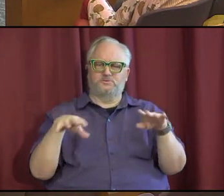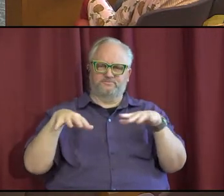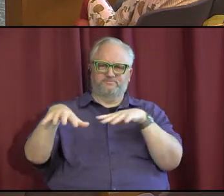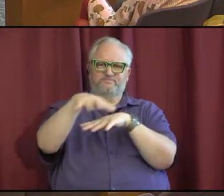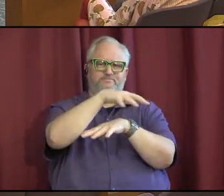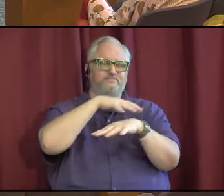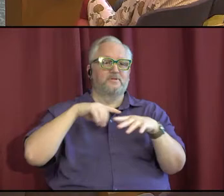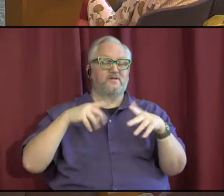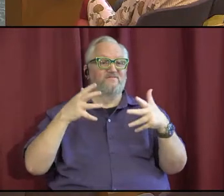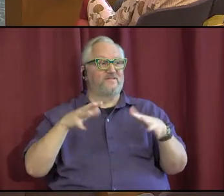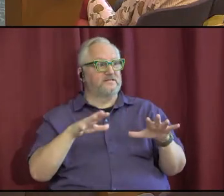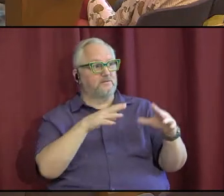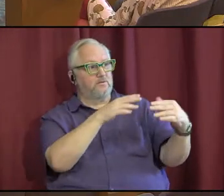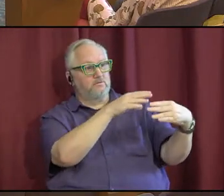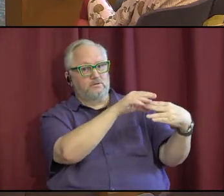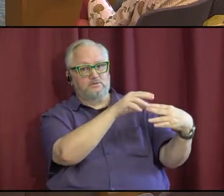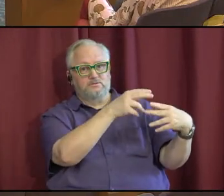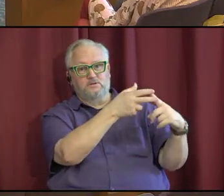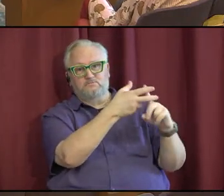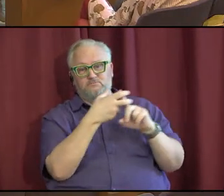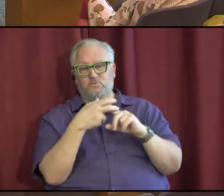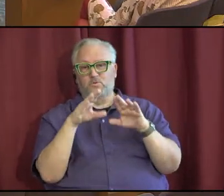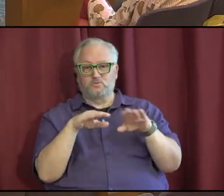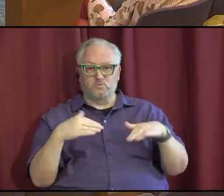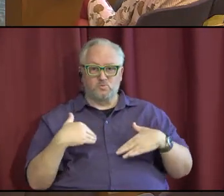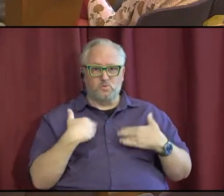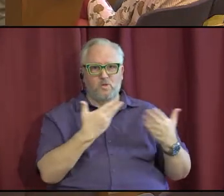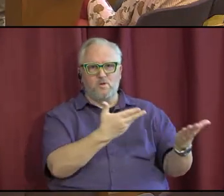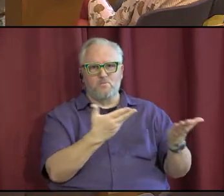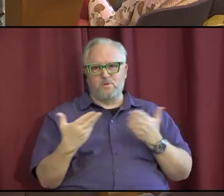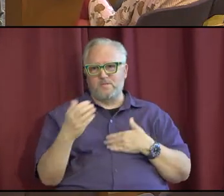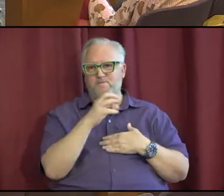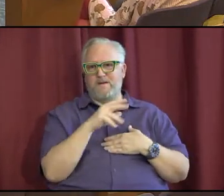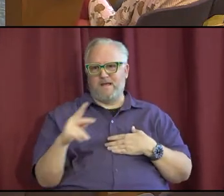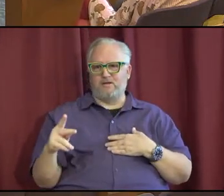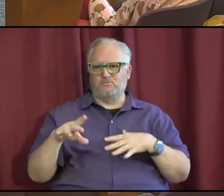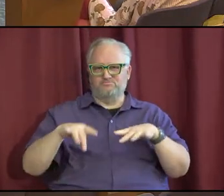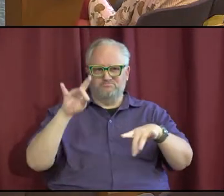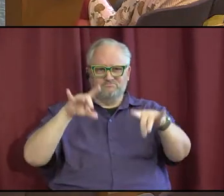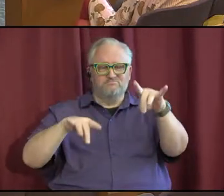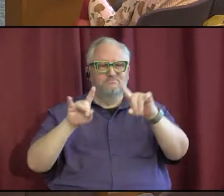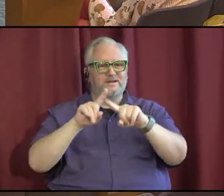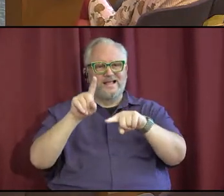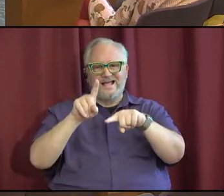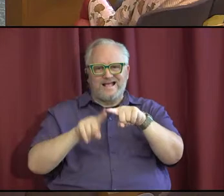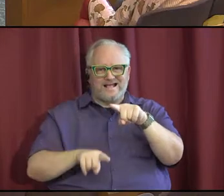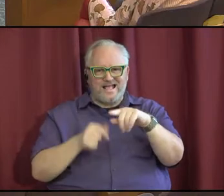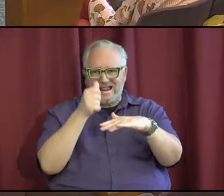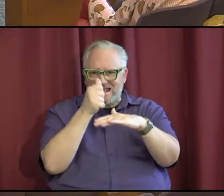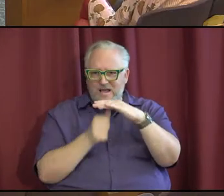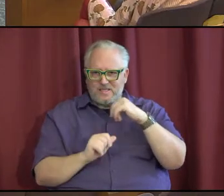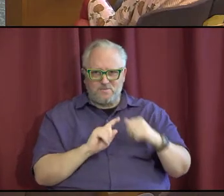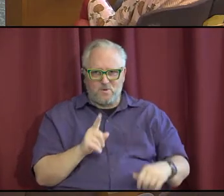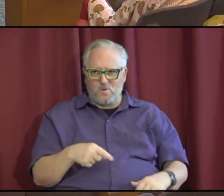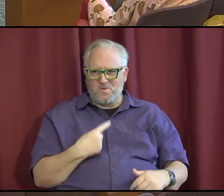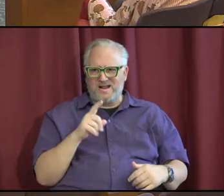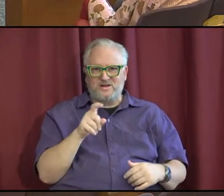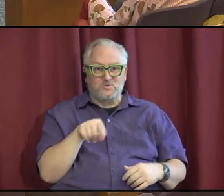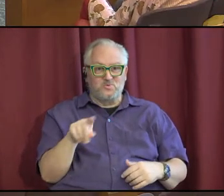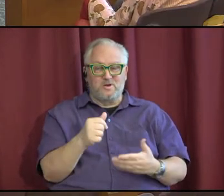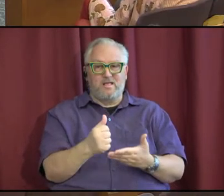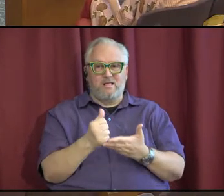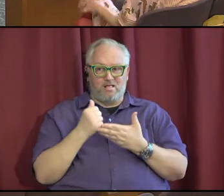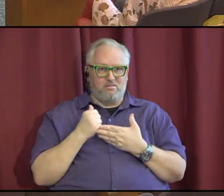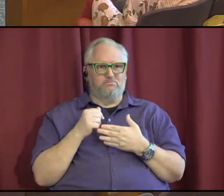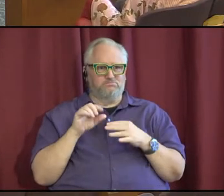I'm going to go get the children and youth and bring them back in to find them. But I cannot hide them by myself, so I need some of you to stick